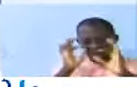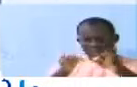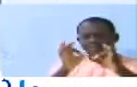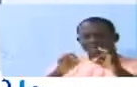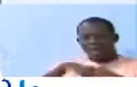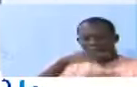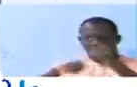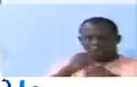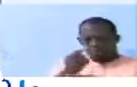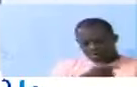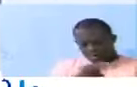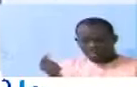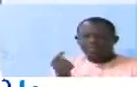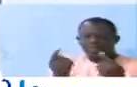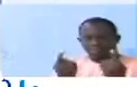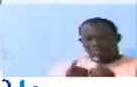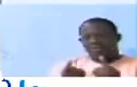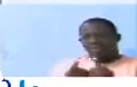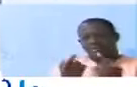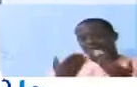testify about these things?